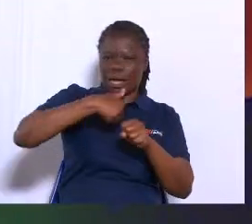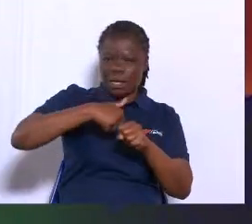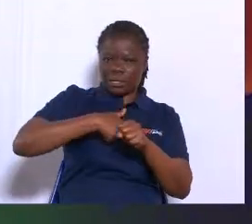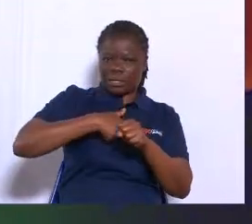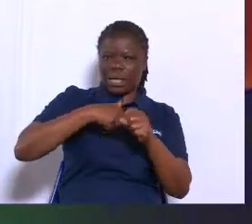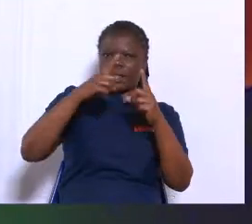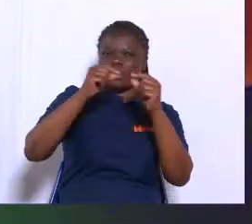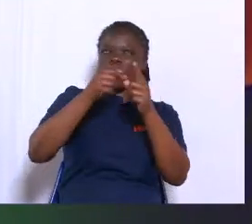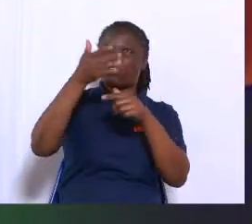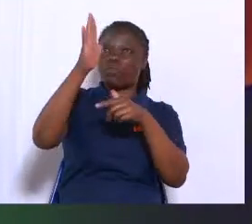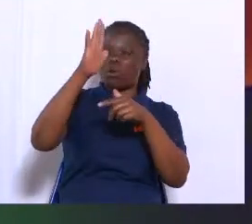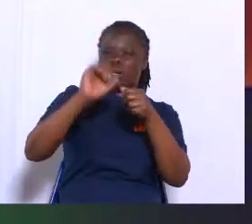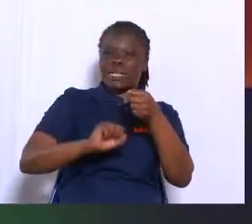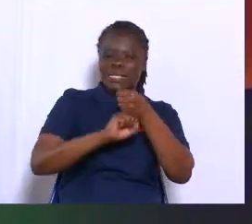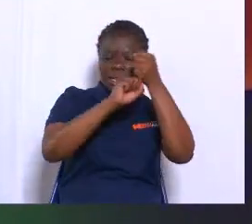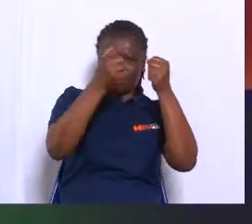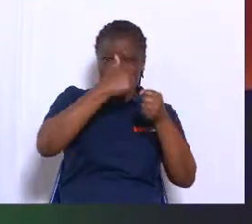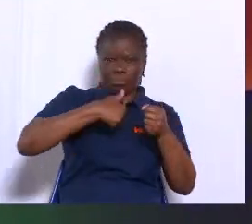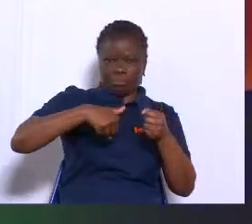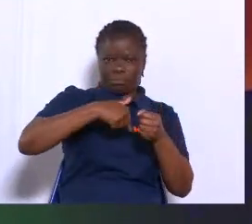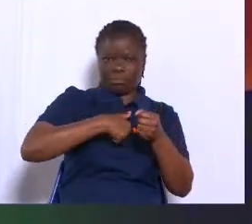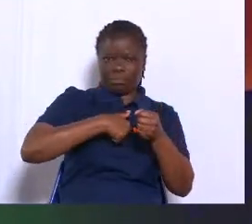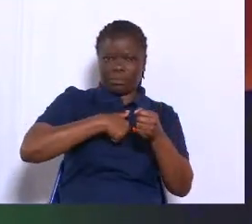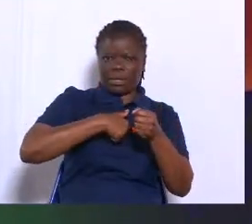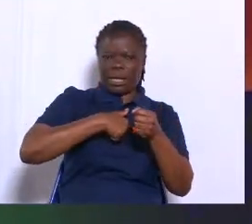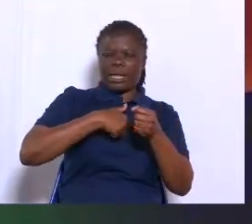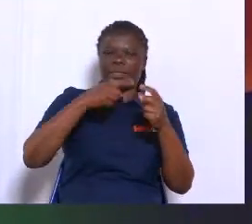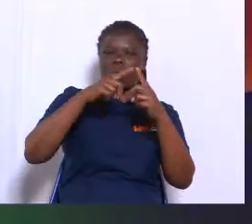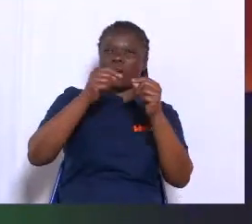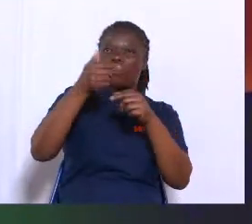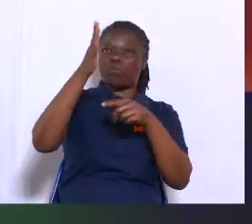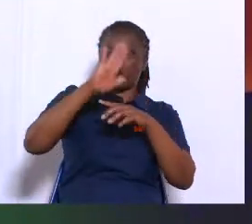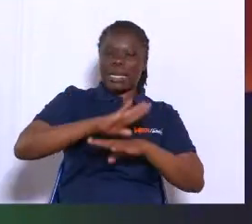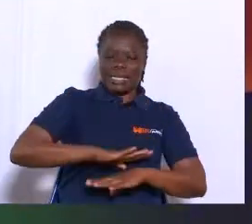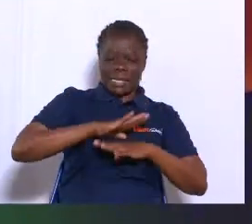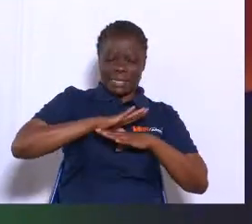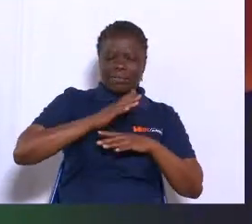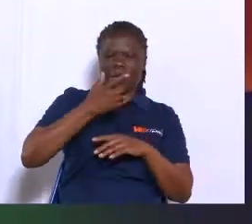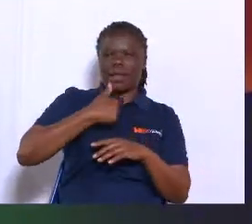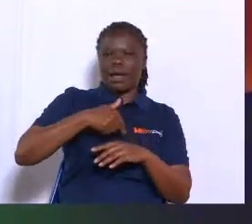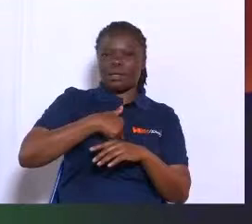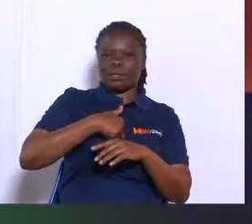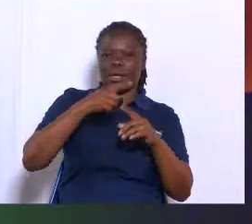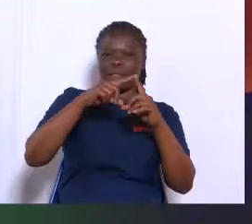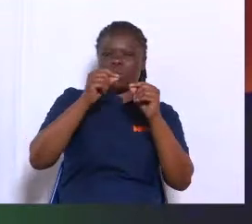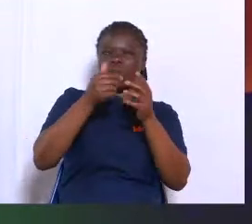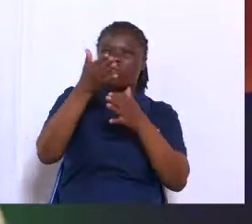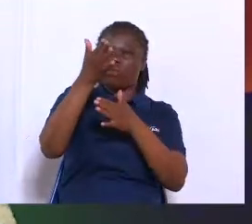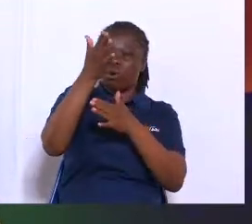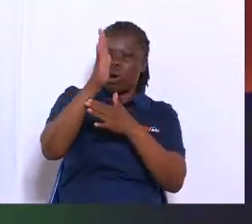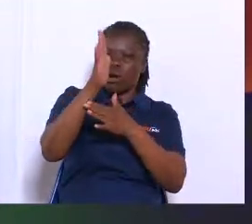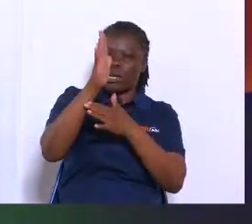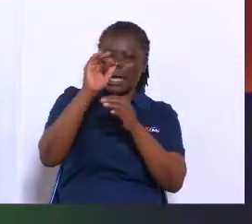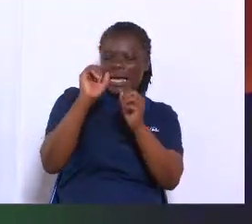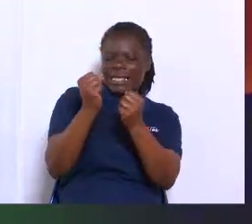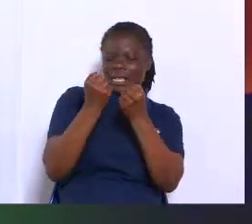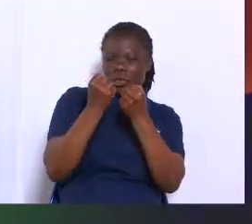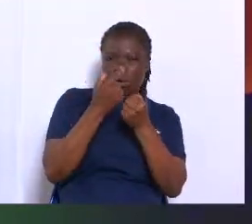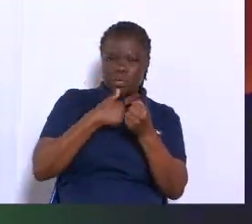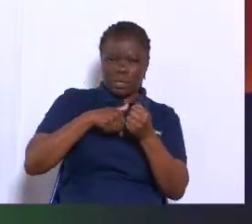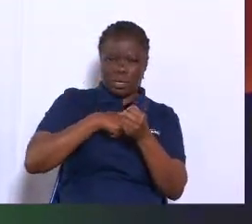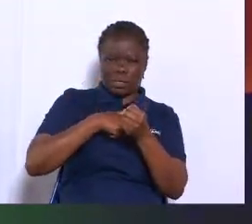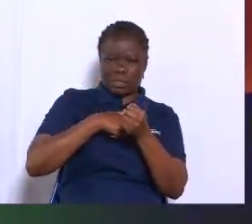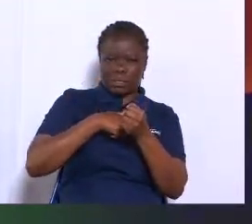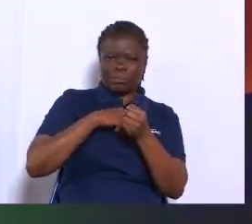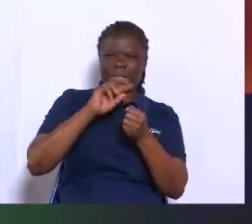Word of God satisfies us. The Word of God secures us. 2 Peter chapter 1,